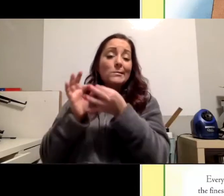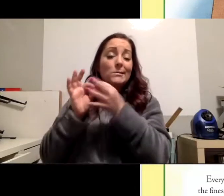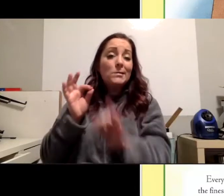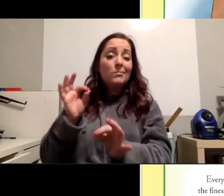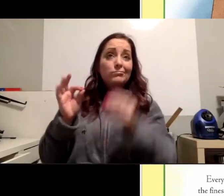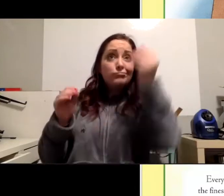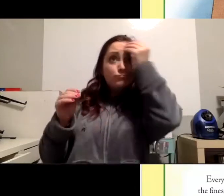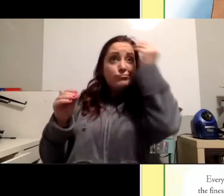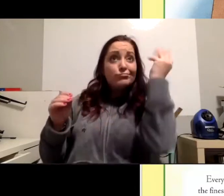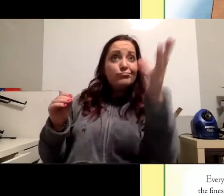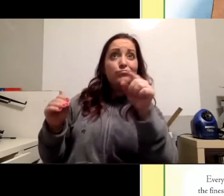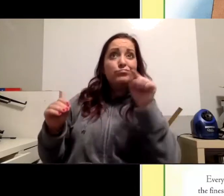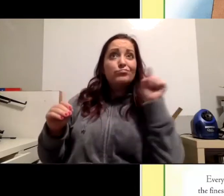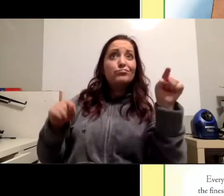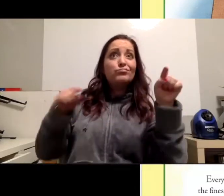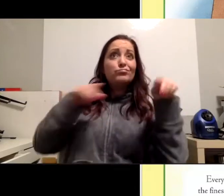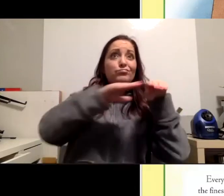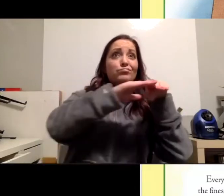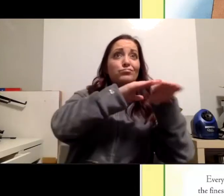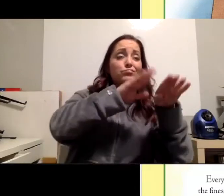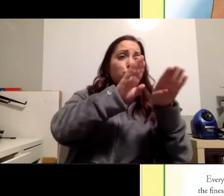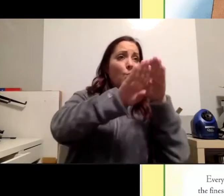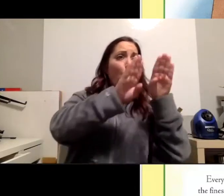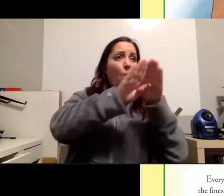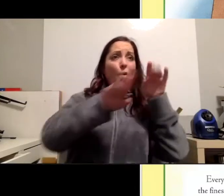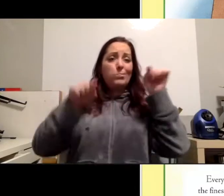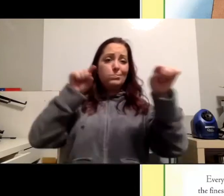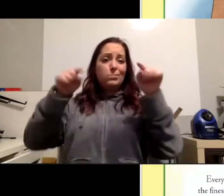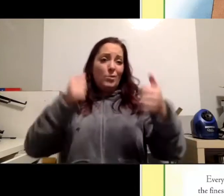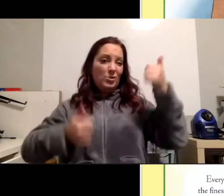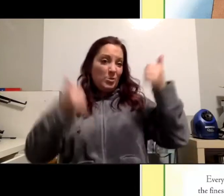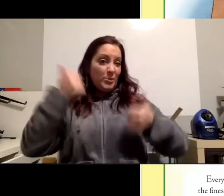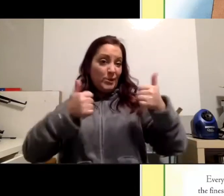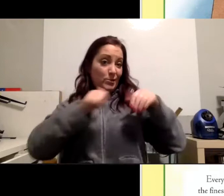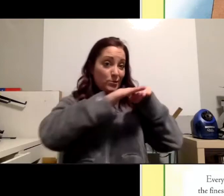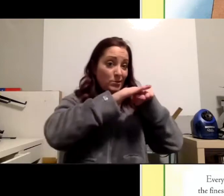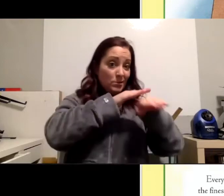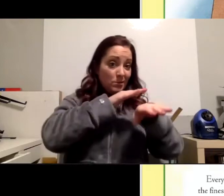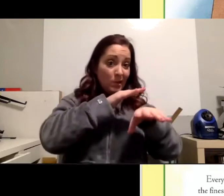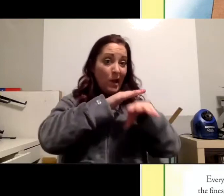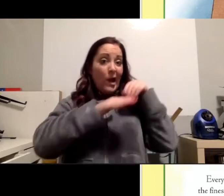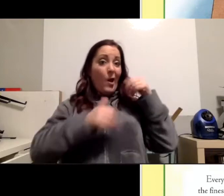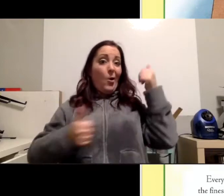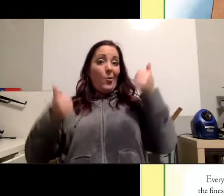or words that simply said which door to use.